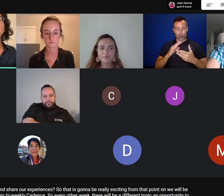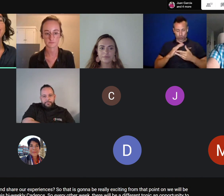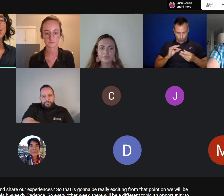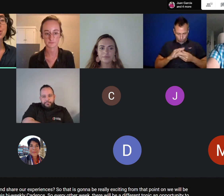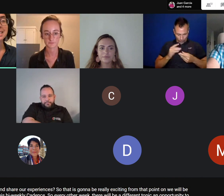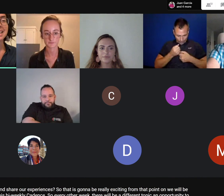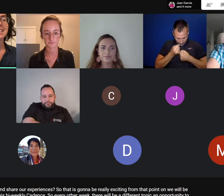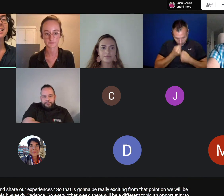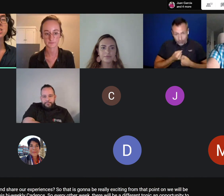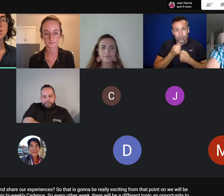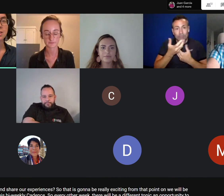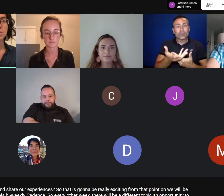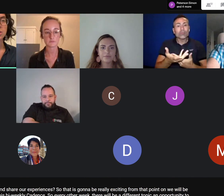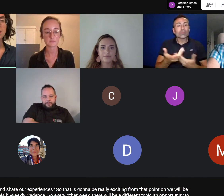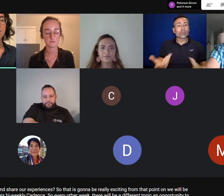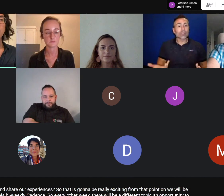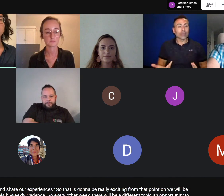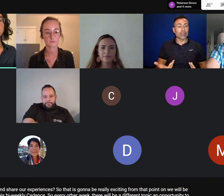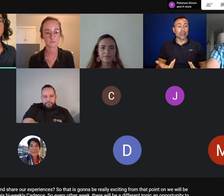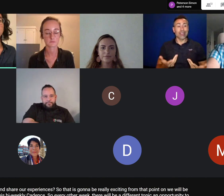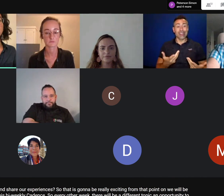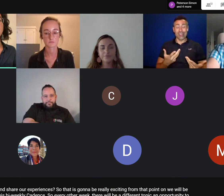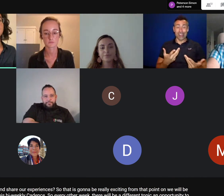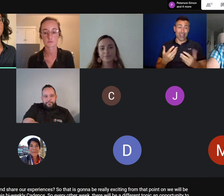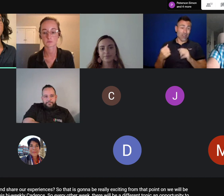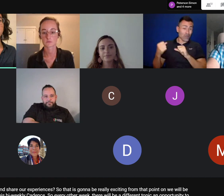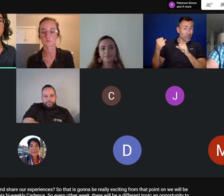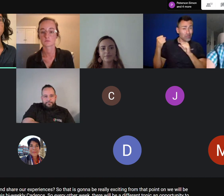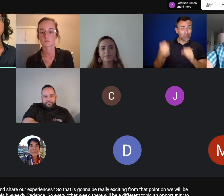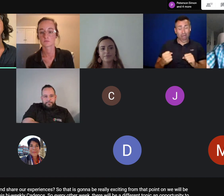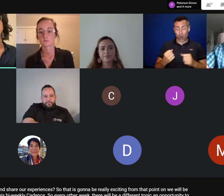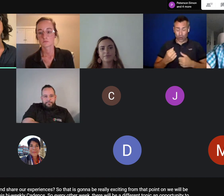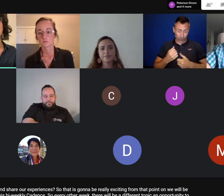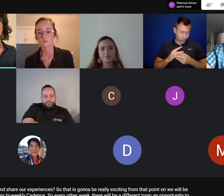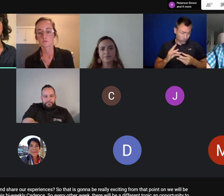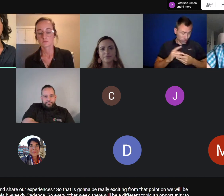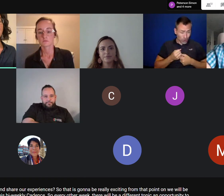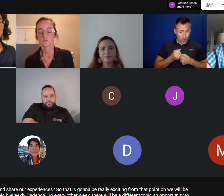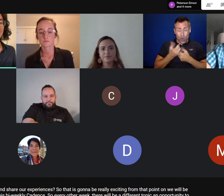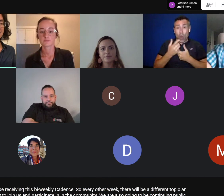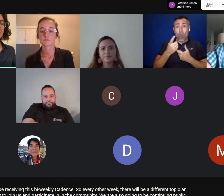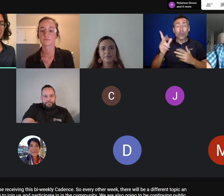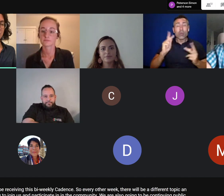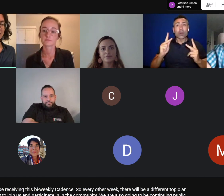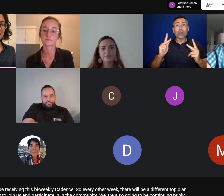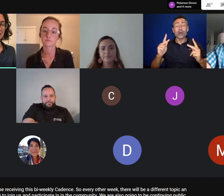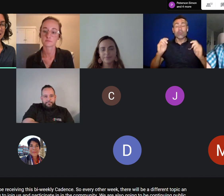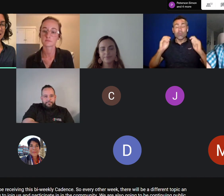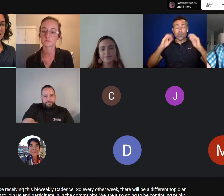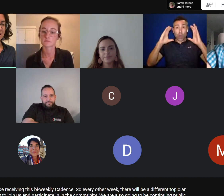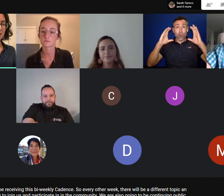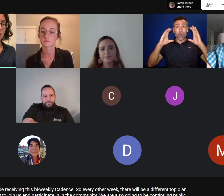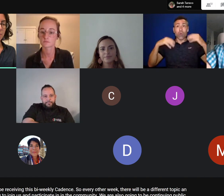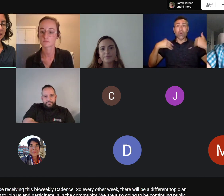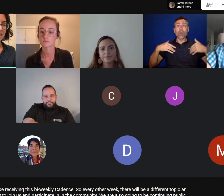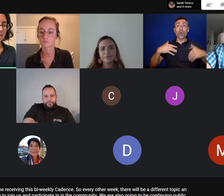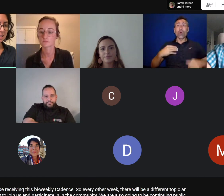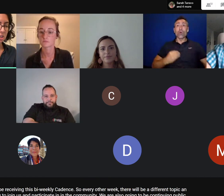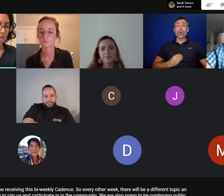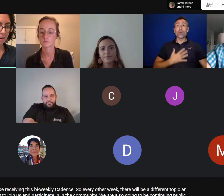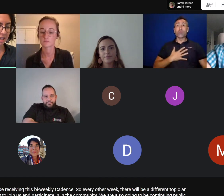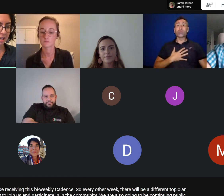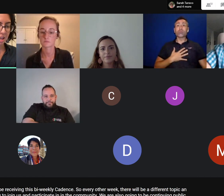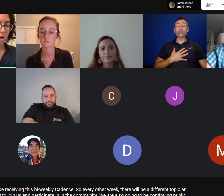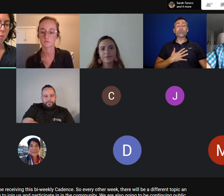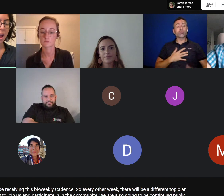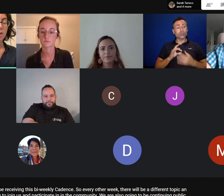The power of storytelling is huge. Like when you tell stories, I think people really understand and they can relate. So Mariela